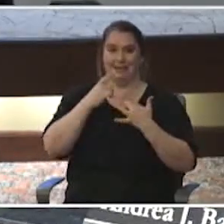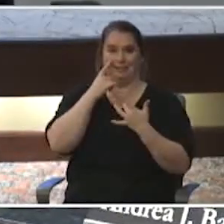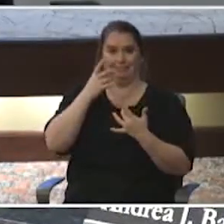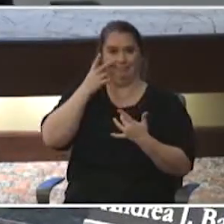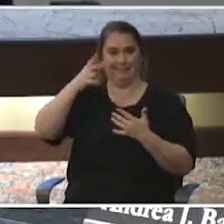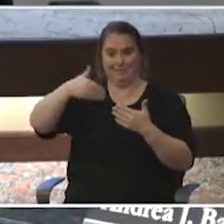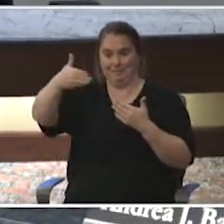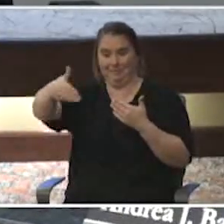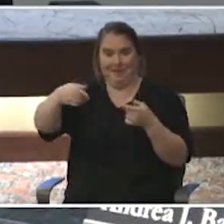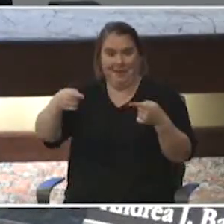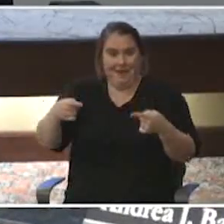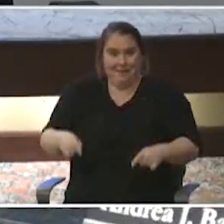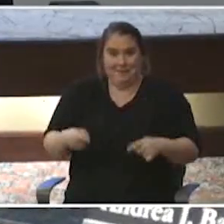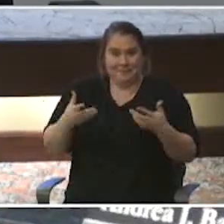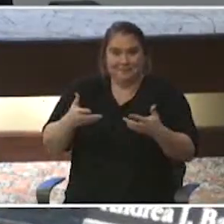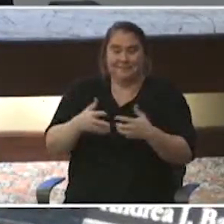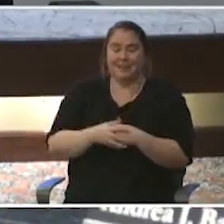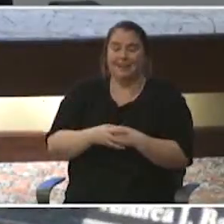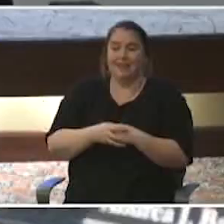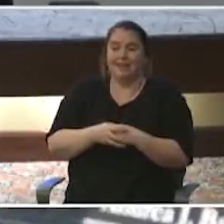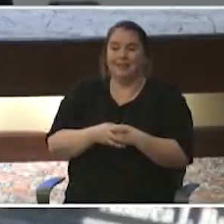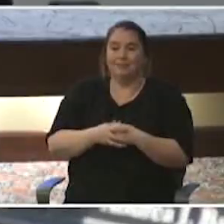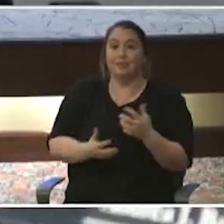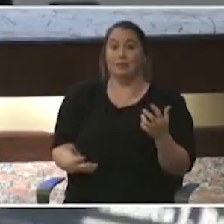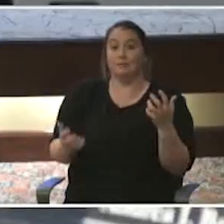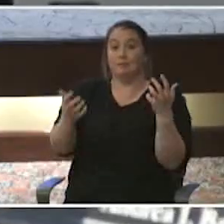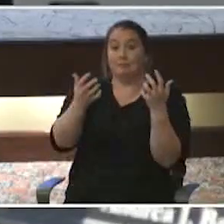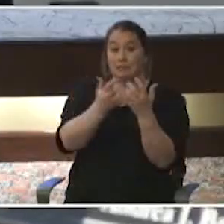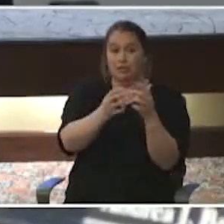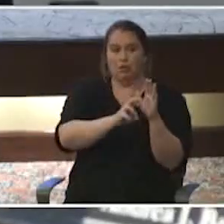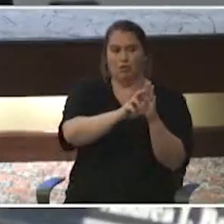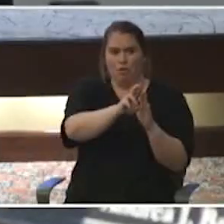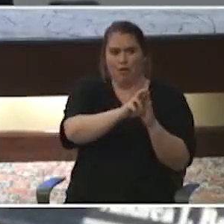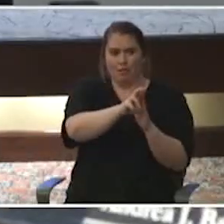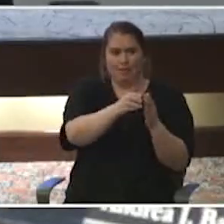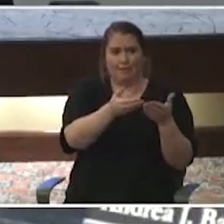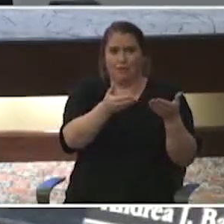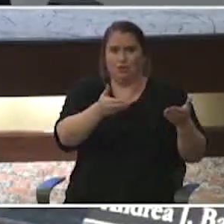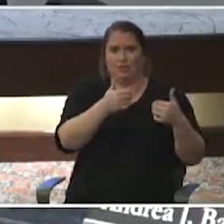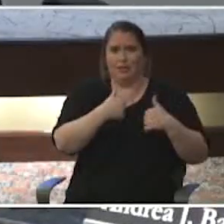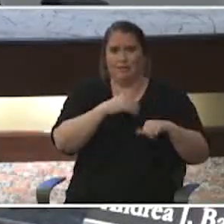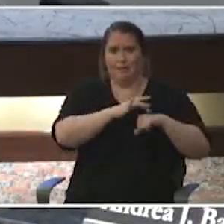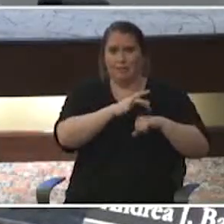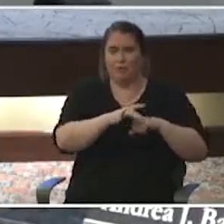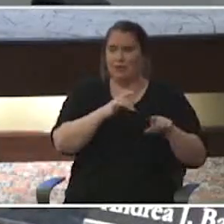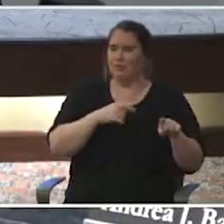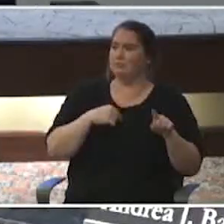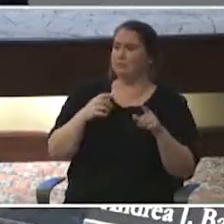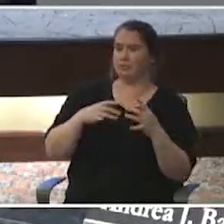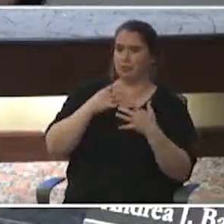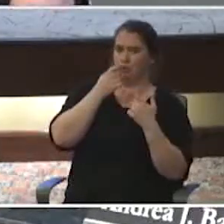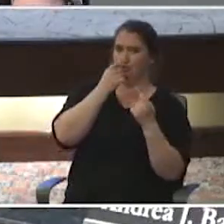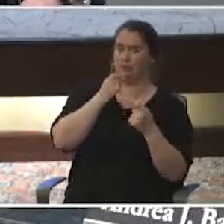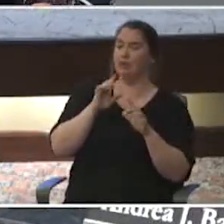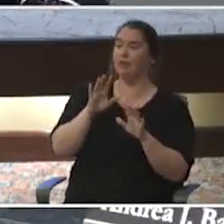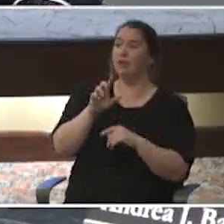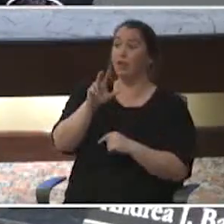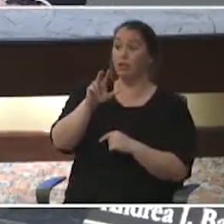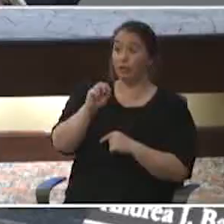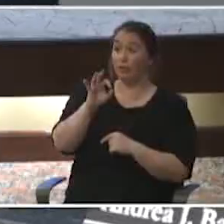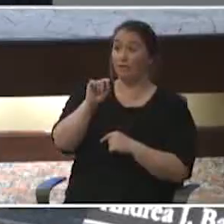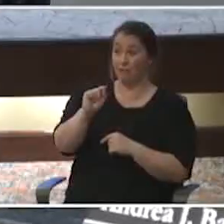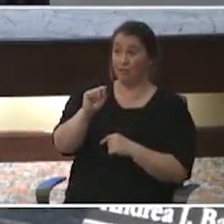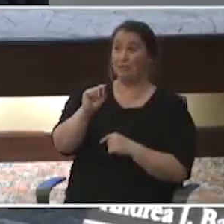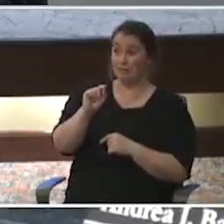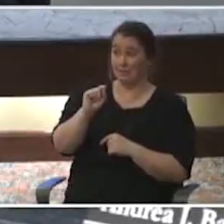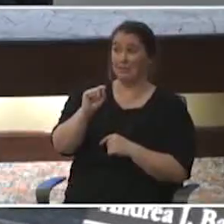because there's like a matching rocket feature outside too, isn't there, Jonathan? 30-foot The playscape. thing, Yeah, rocket. which is